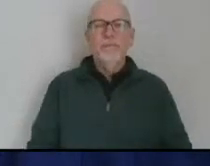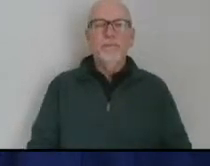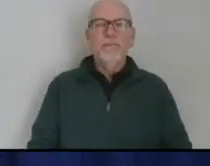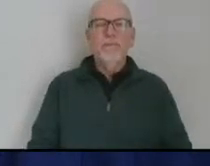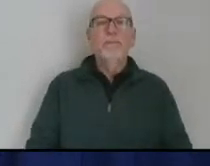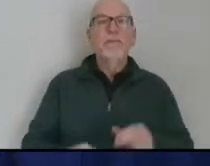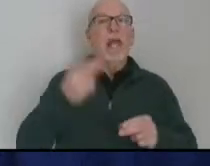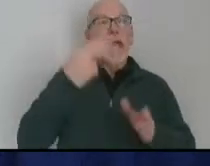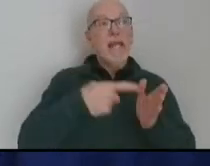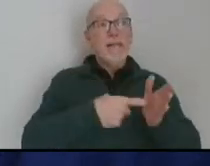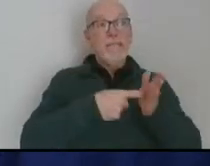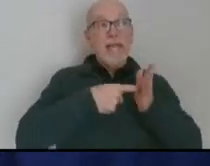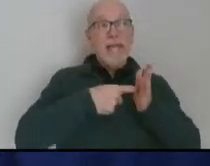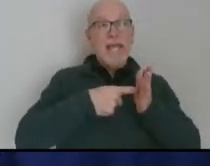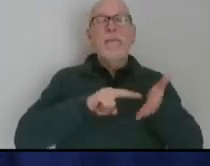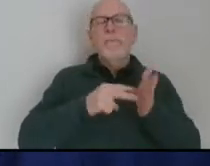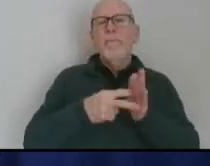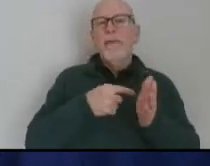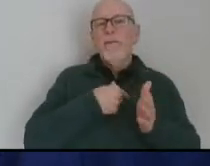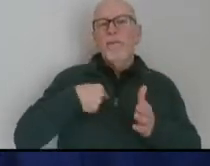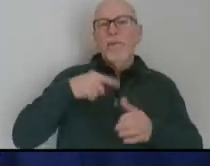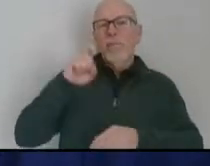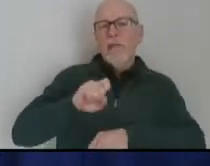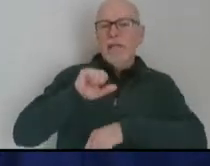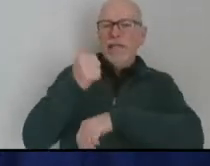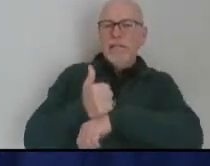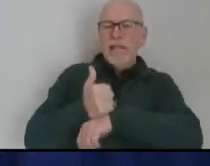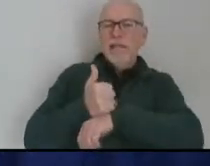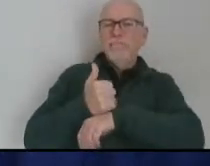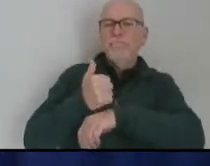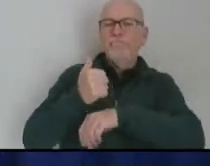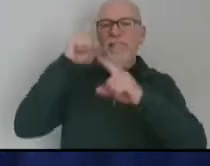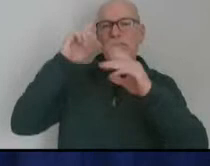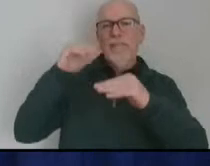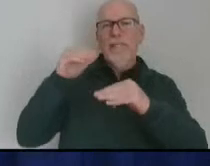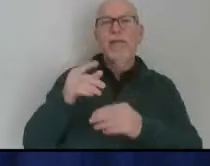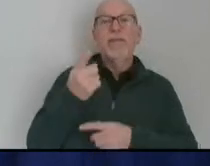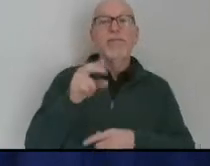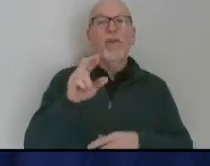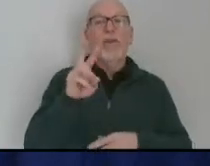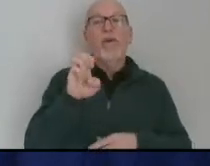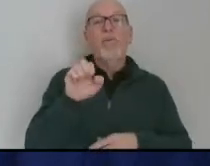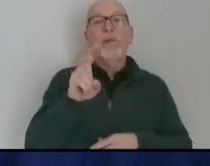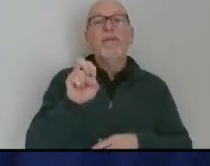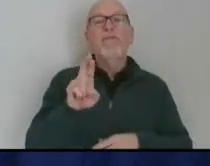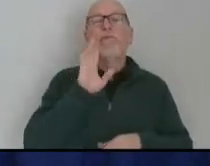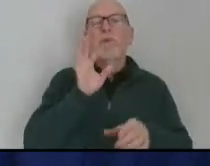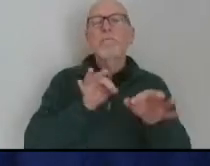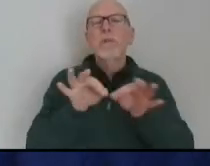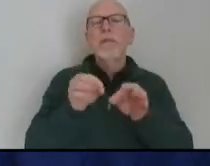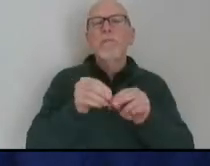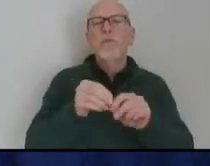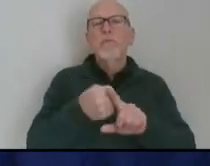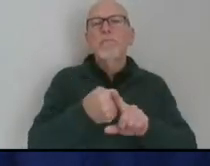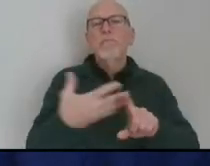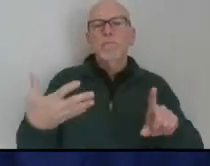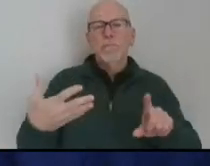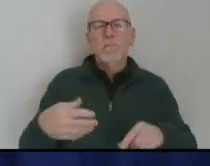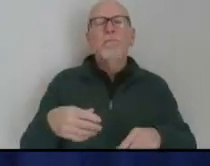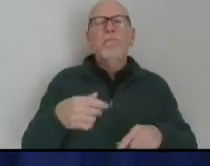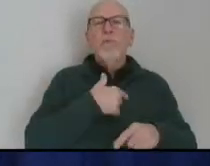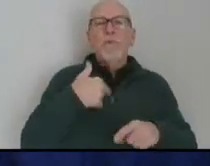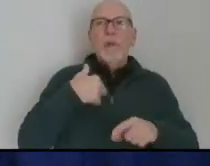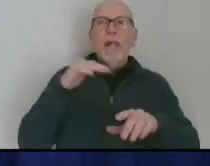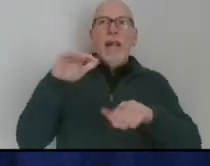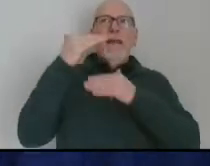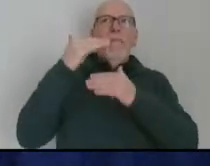the need to level set expectations. As Dr. Weaver will explain in more detail, we are limited in how quickly we can